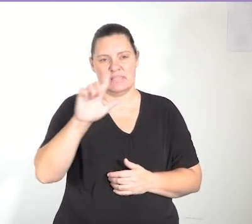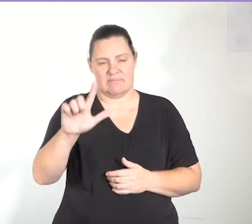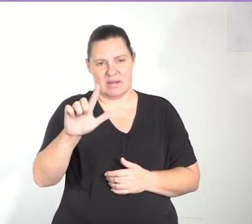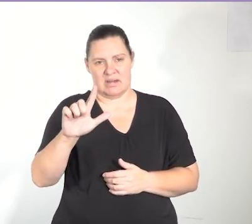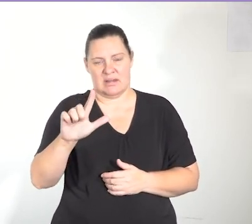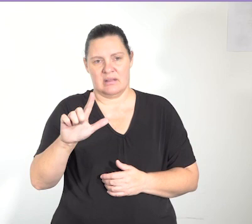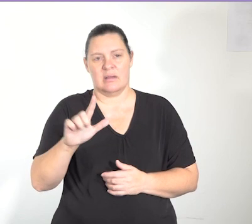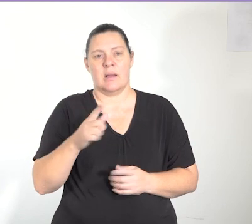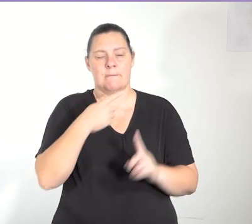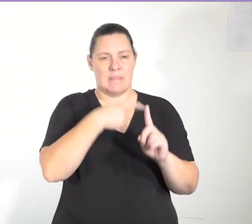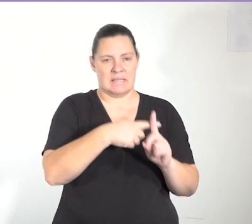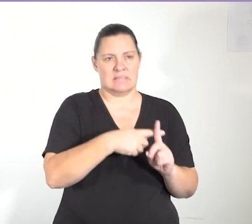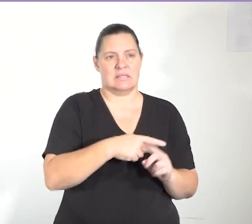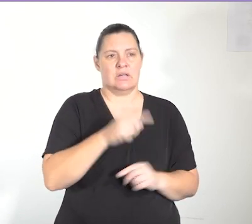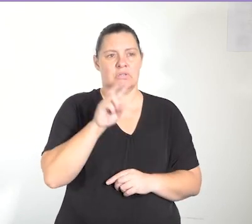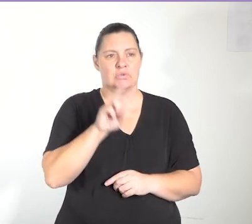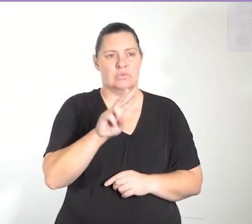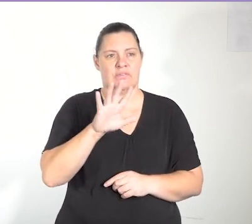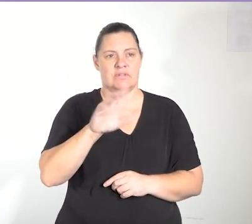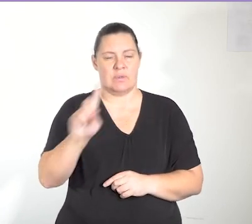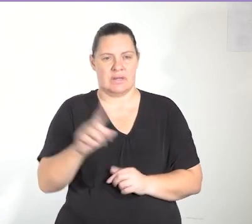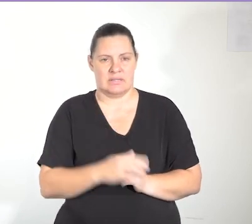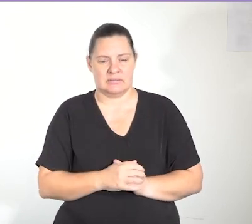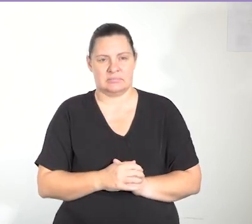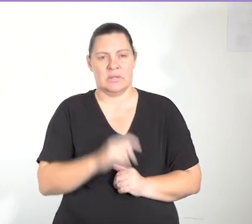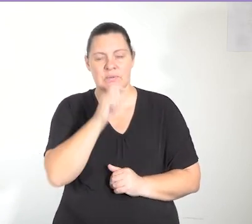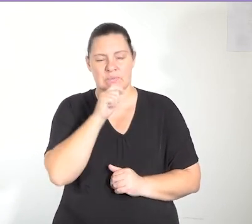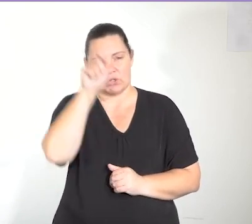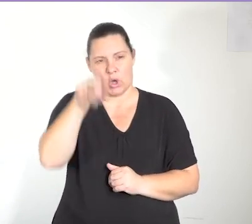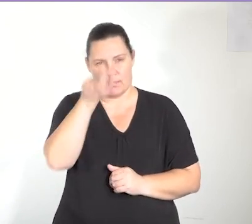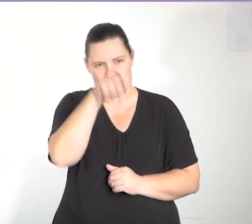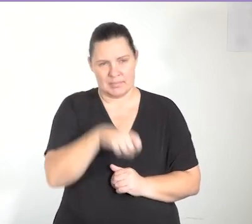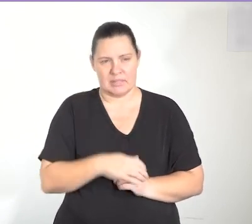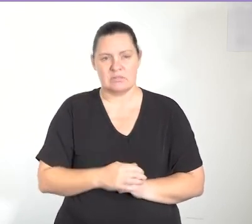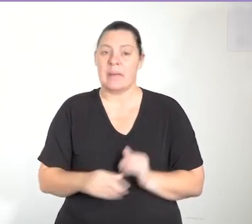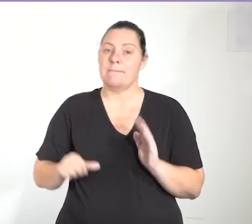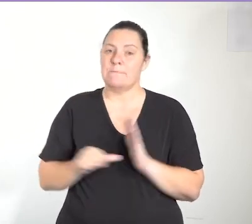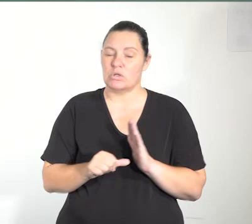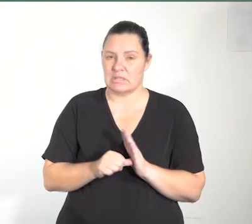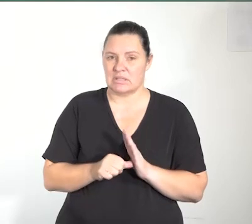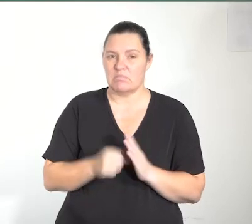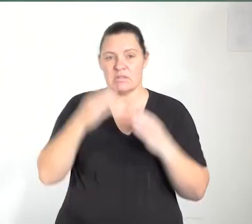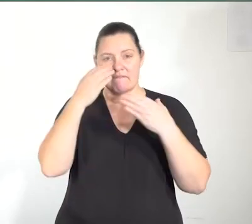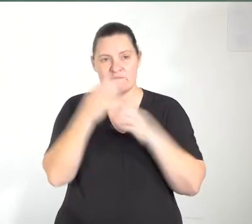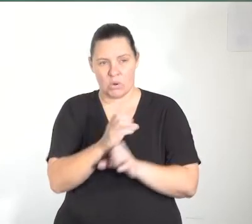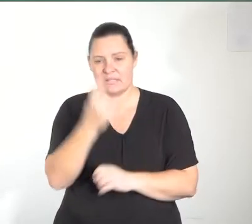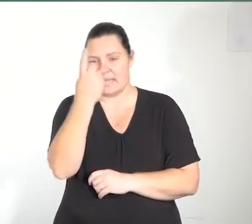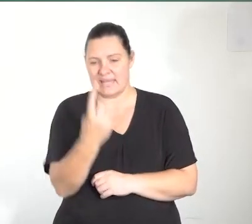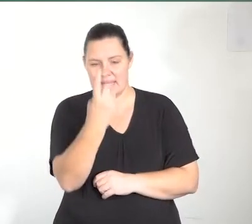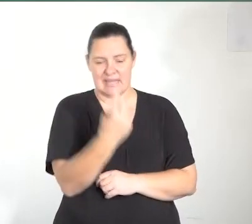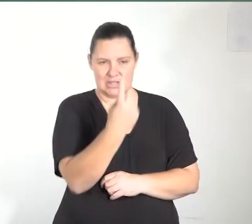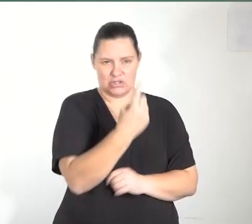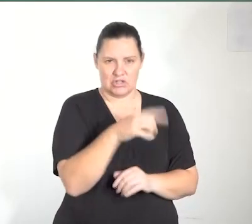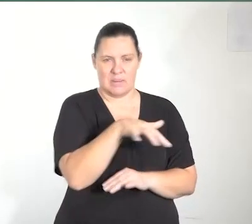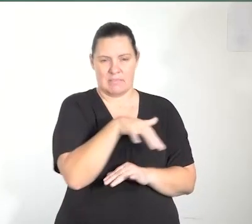347 with 251. So using the column method, again we said what's important is for us to focus on each